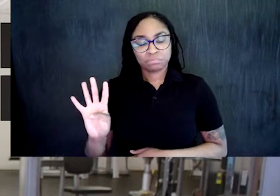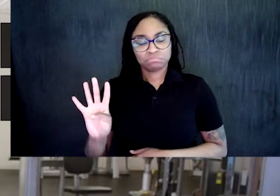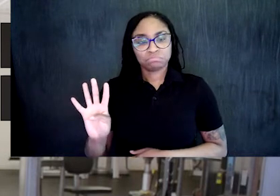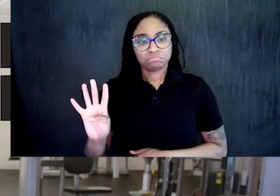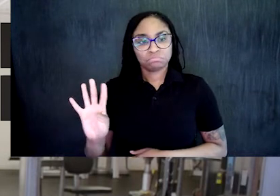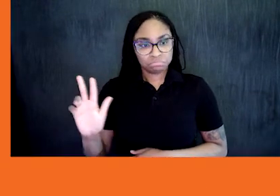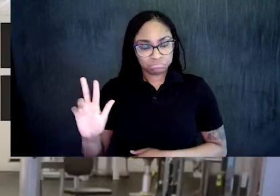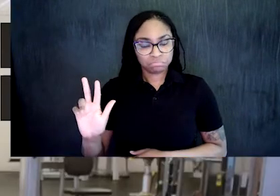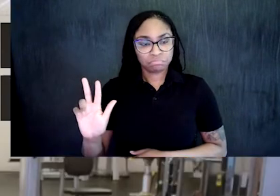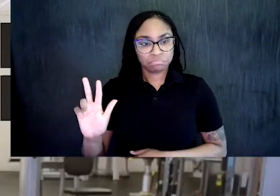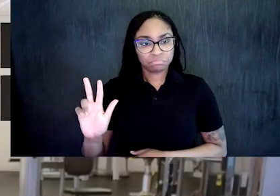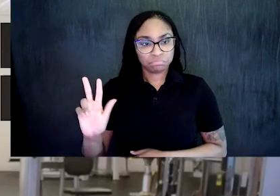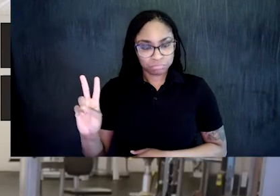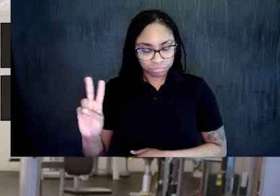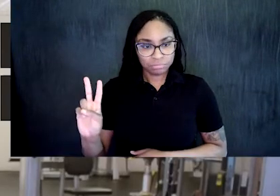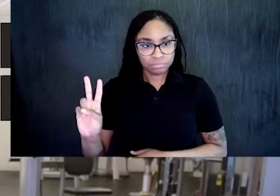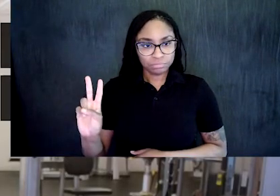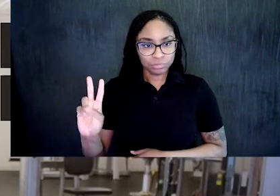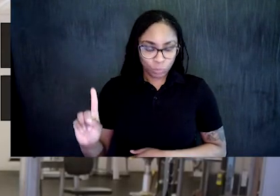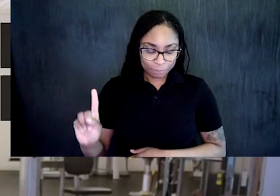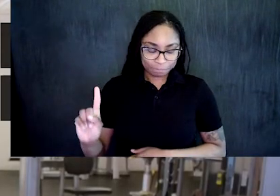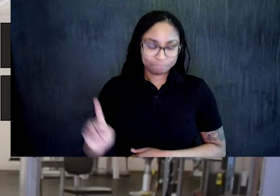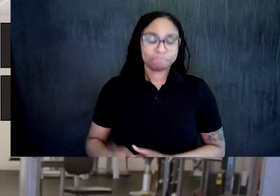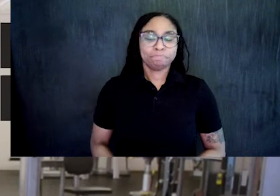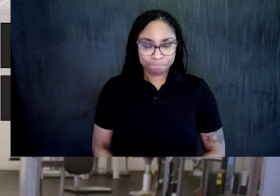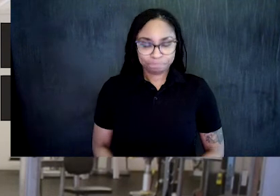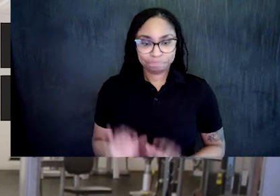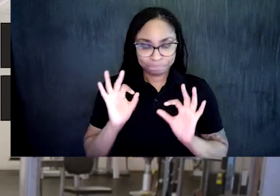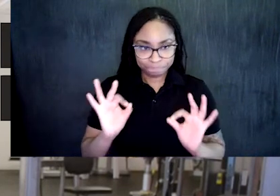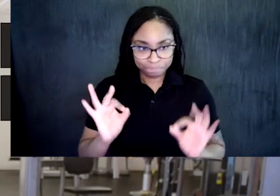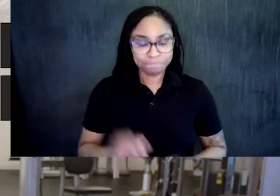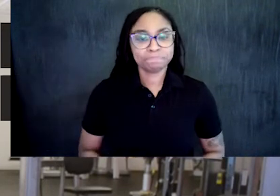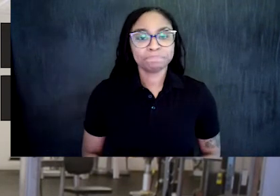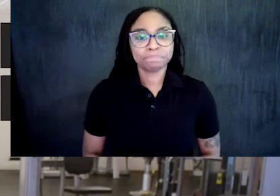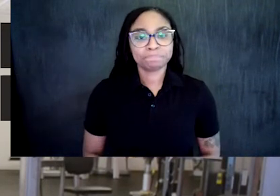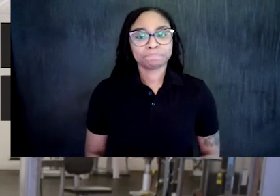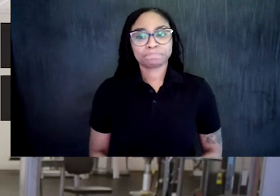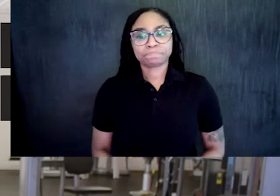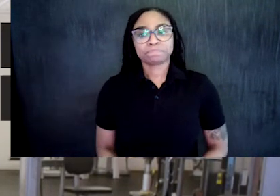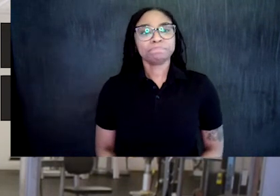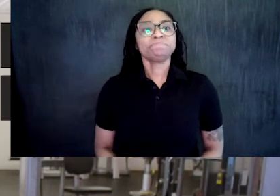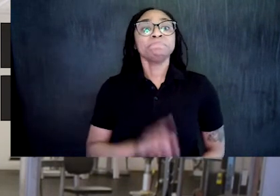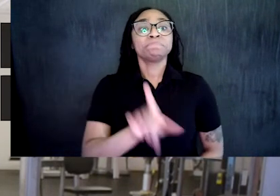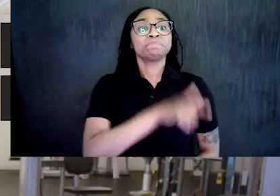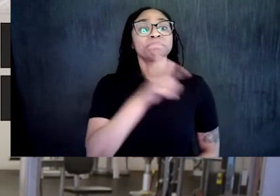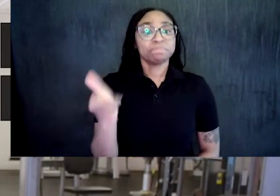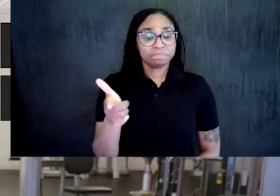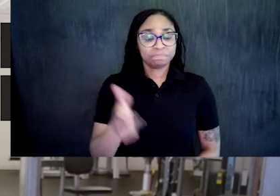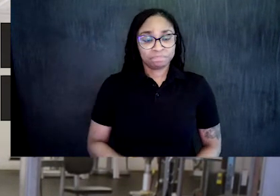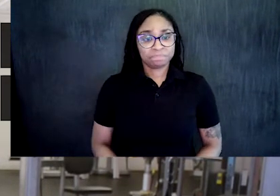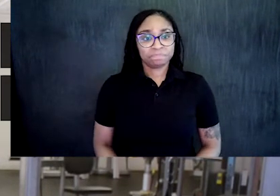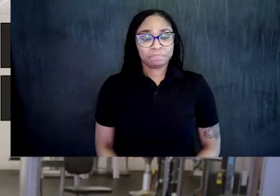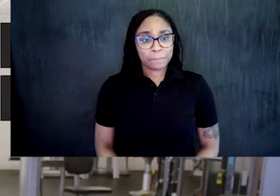relax. The next exercise, we're going to stretch out the chest a little bit. So what we're going to do is we're going to take their hand, we're